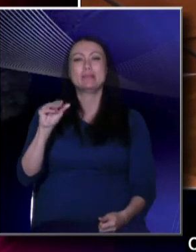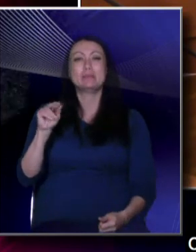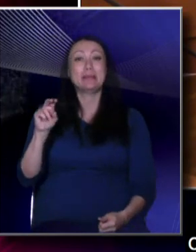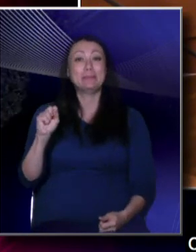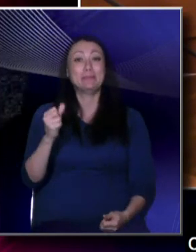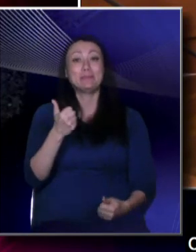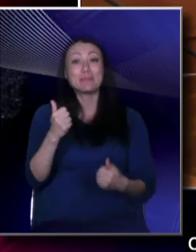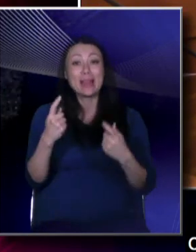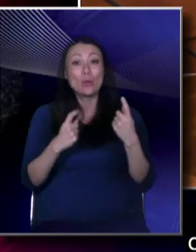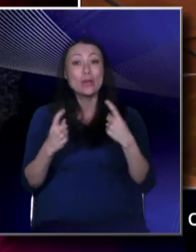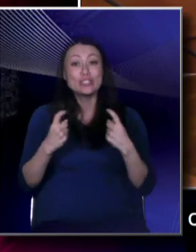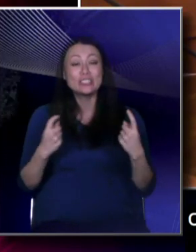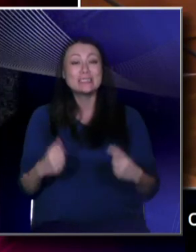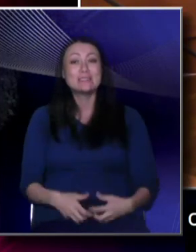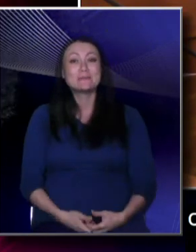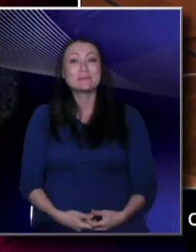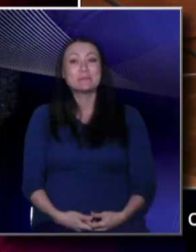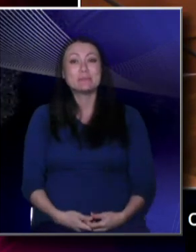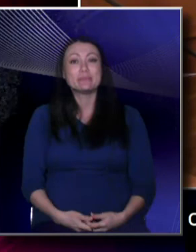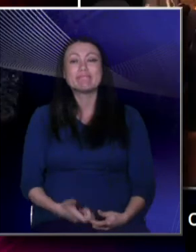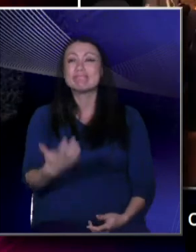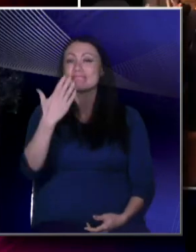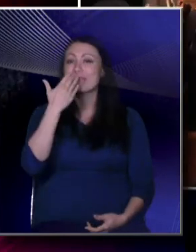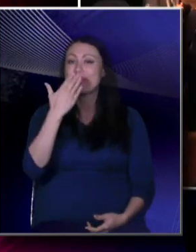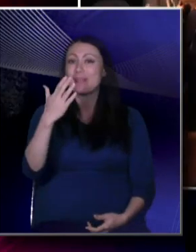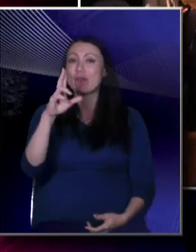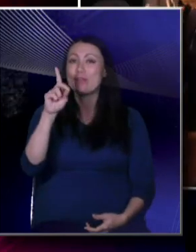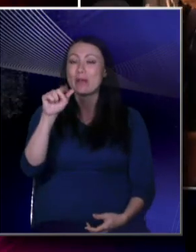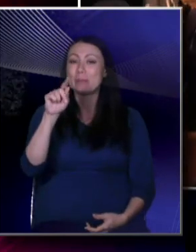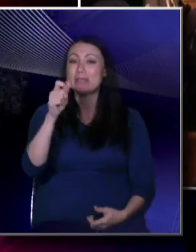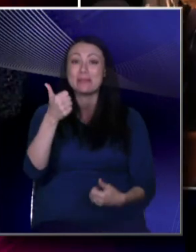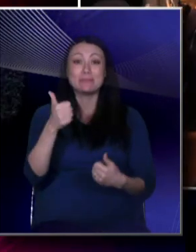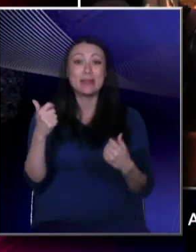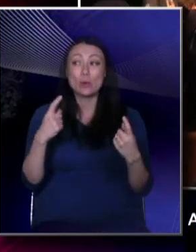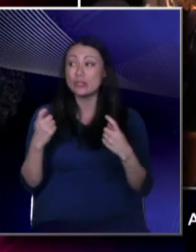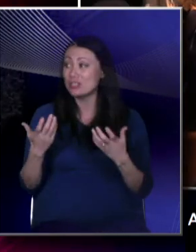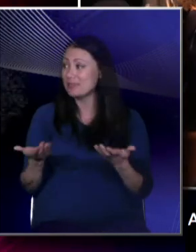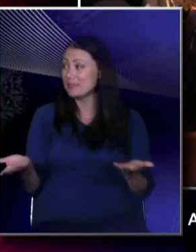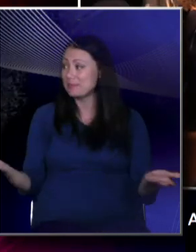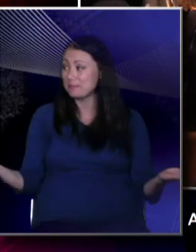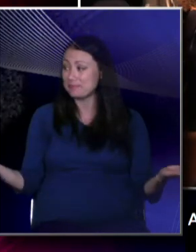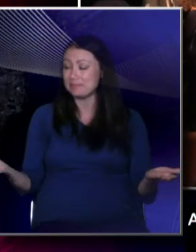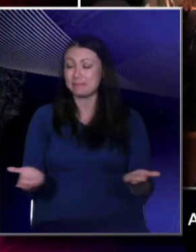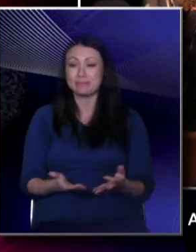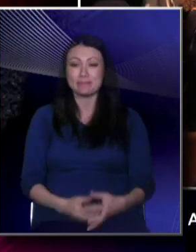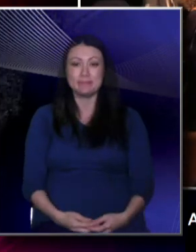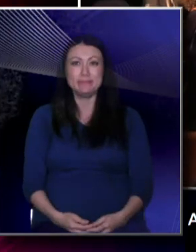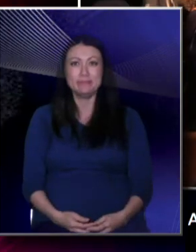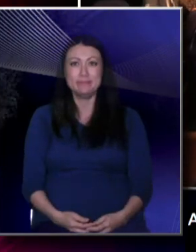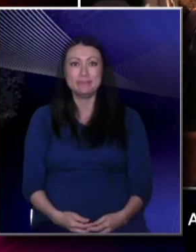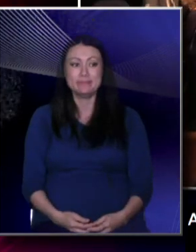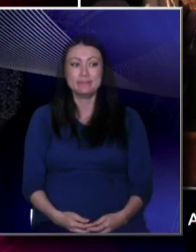Any questions? Thank you for the update. Any questions?